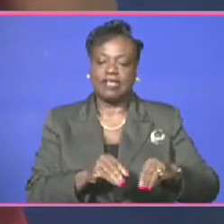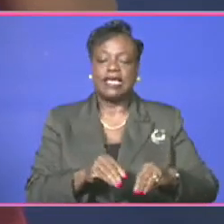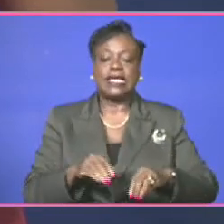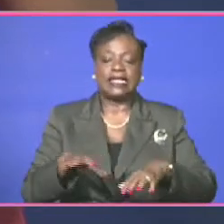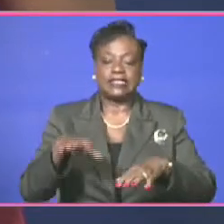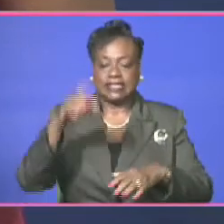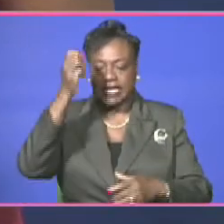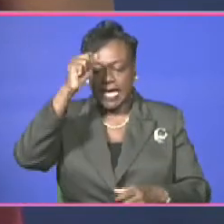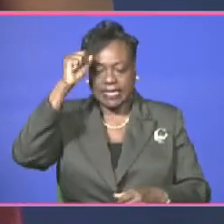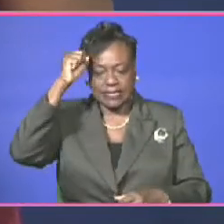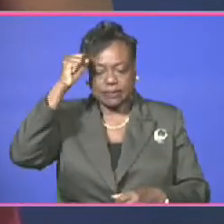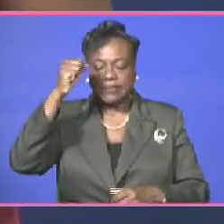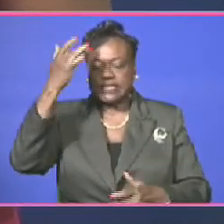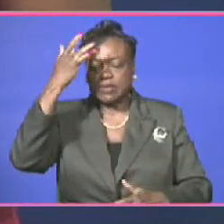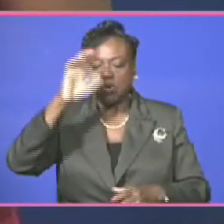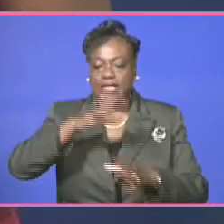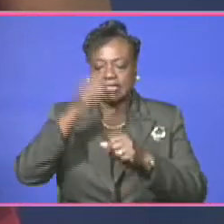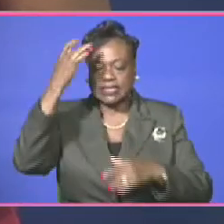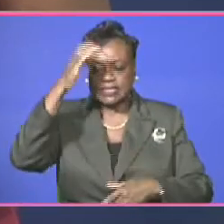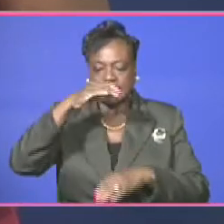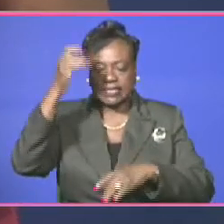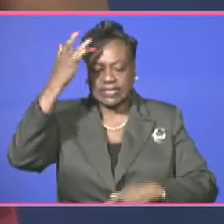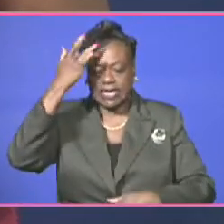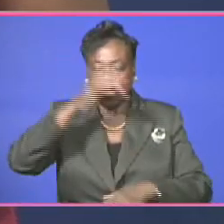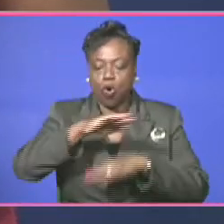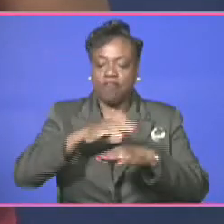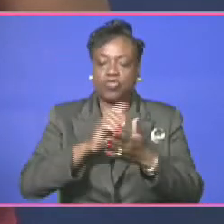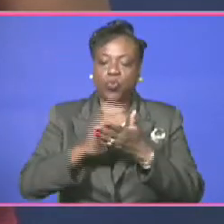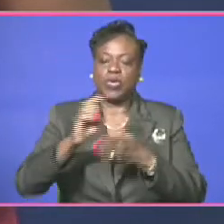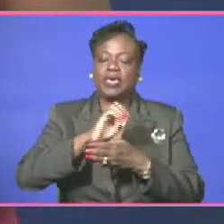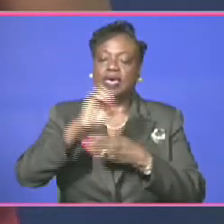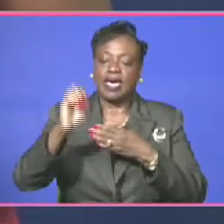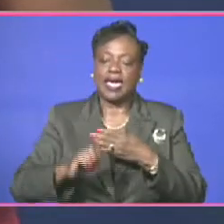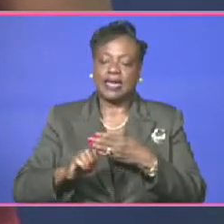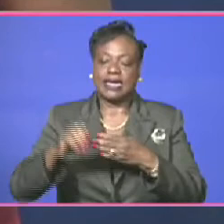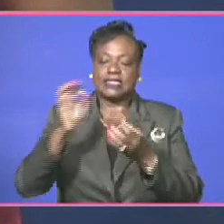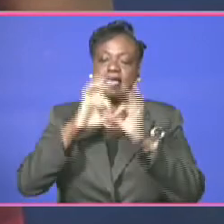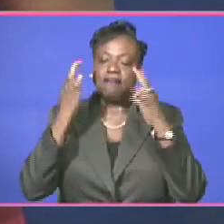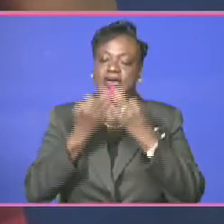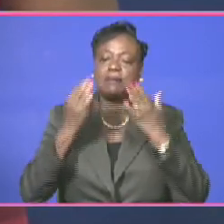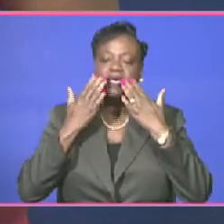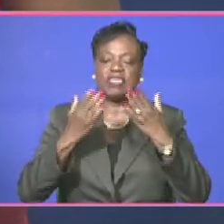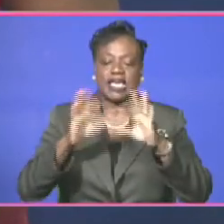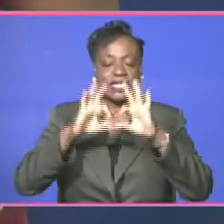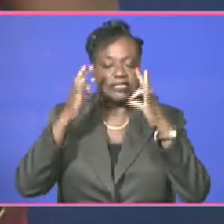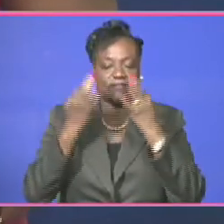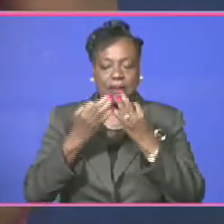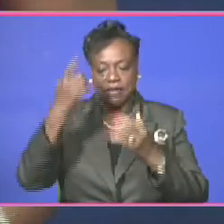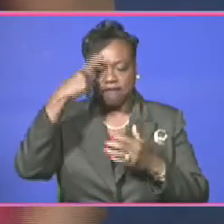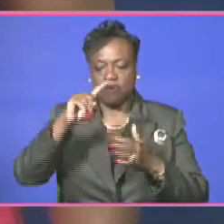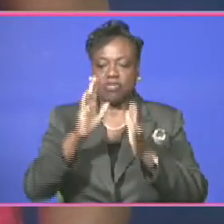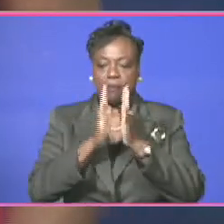Ministry of Education and the public for kind expressions and prayerful support and concern.